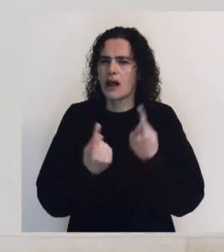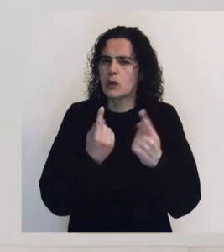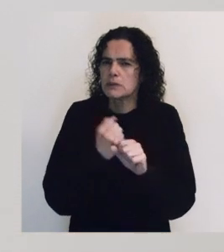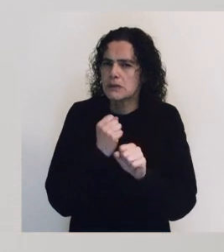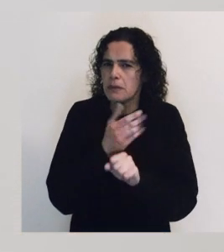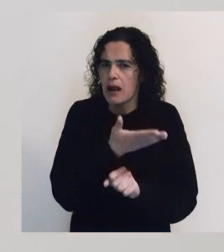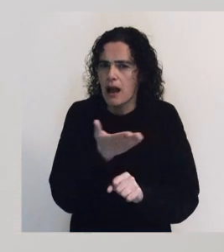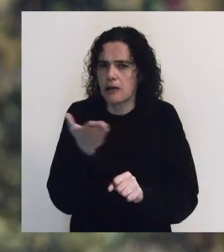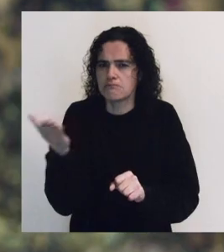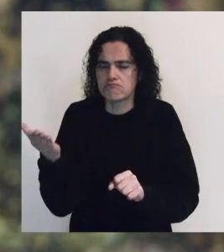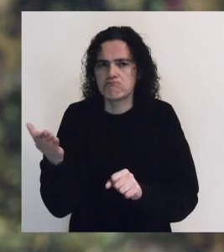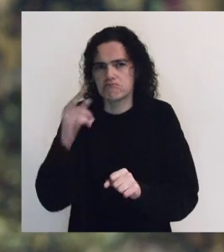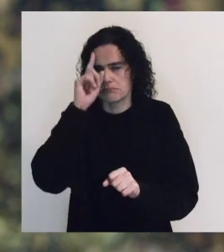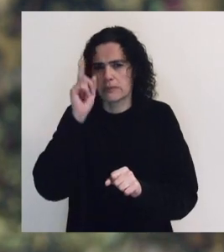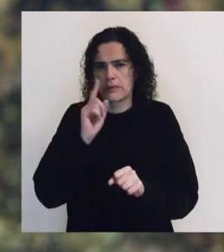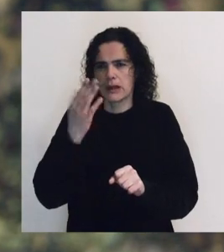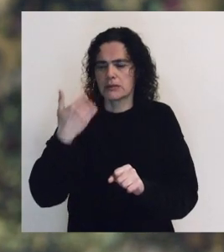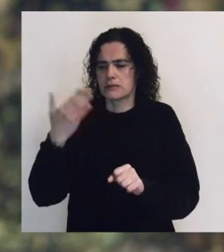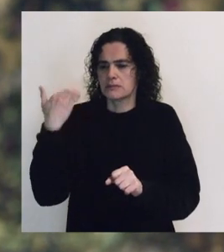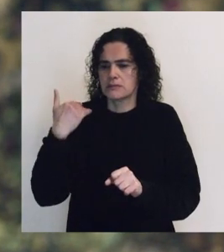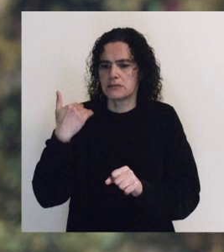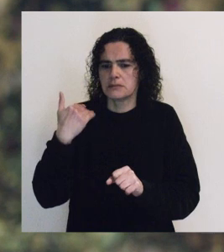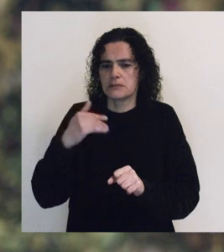Some of the work here dates from the